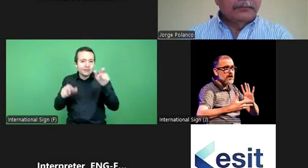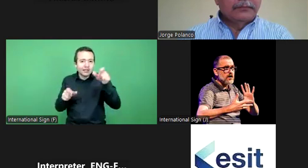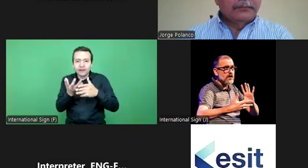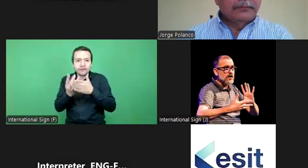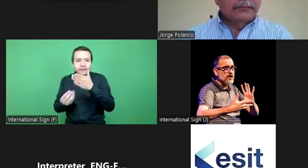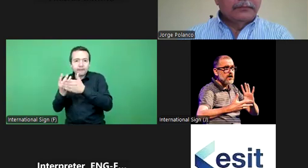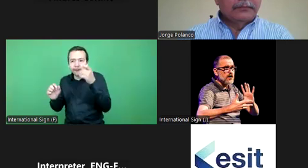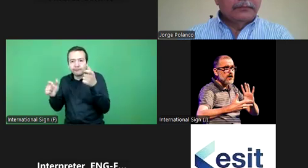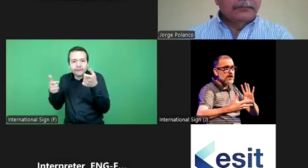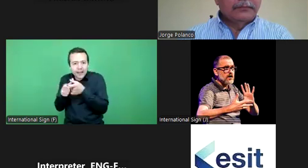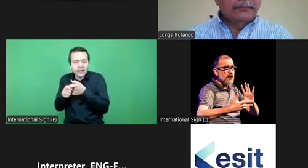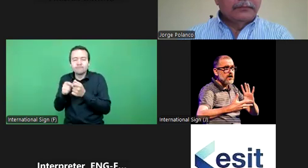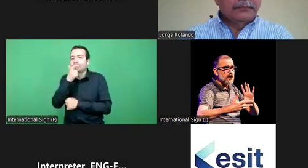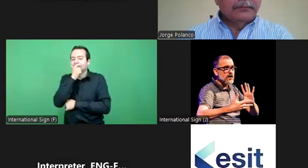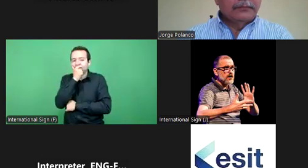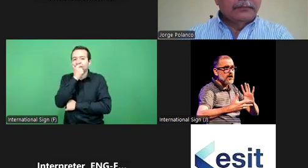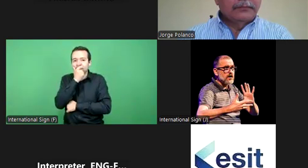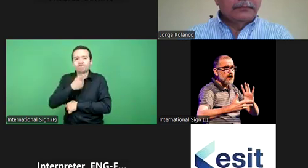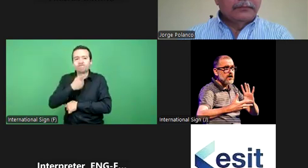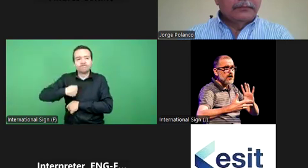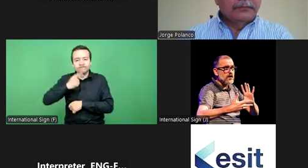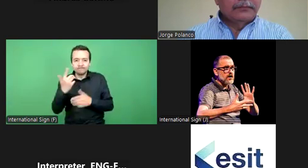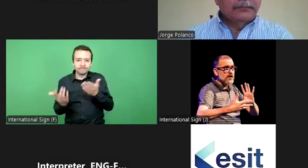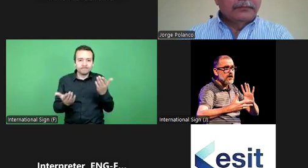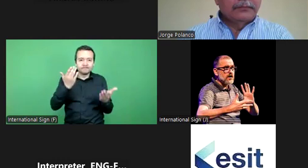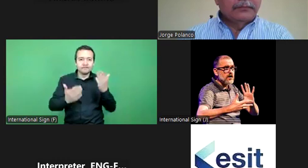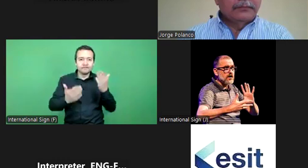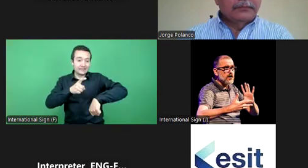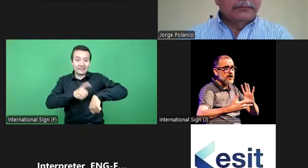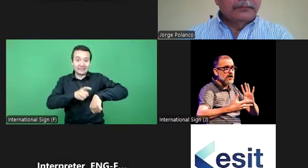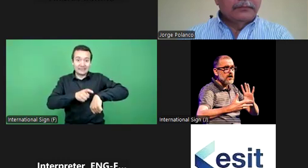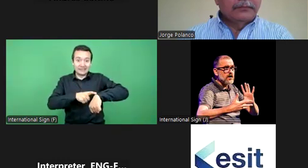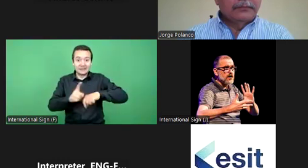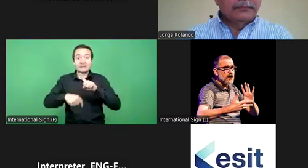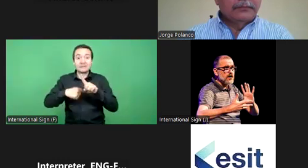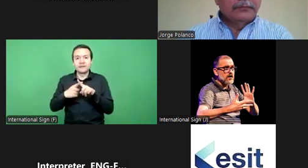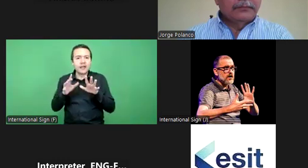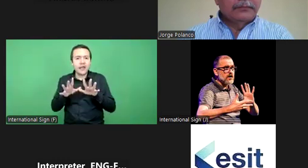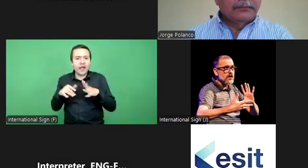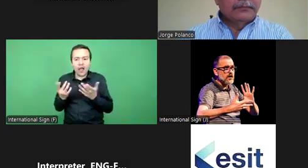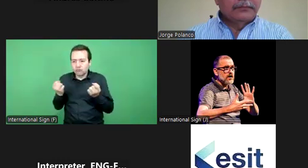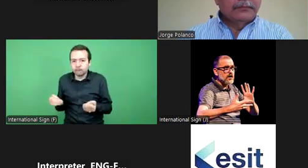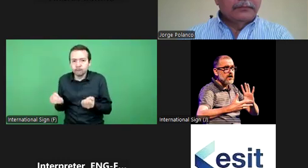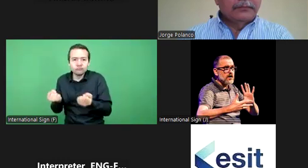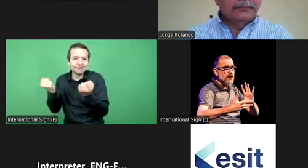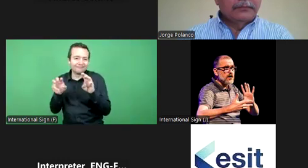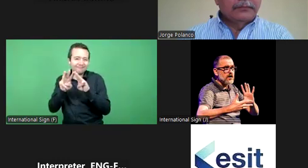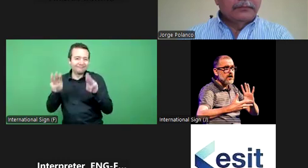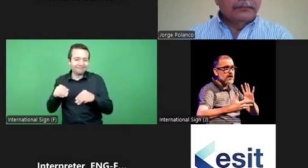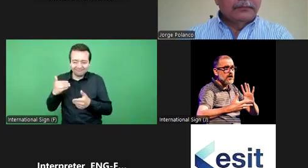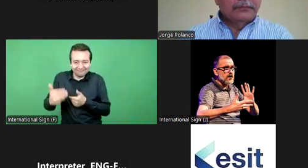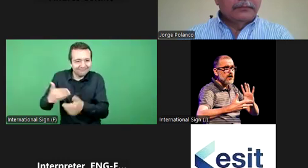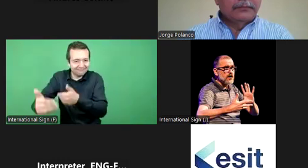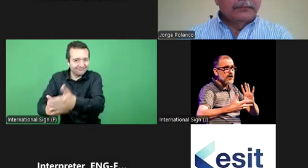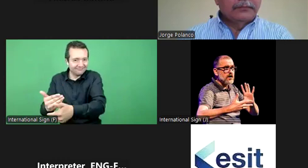methodology of the EPHF, versus quality. So therefore, we have to make